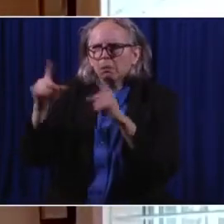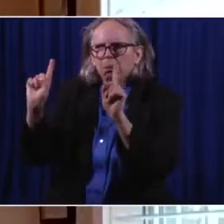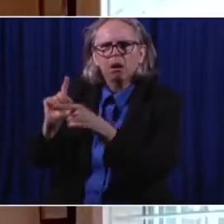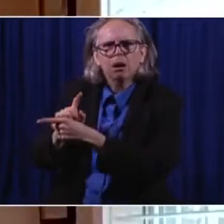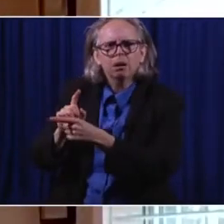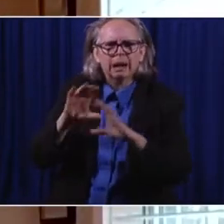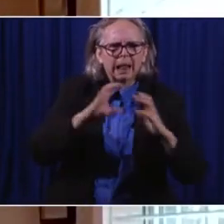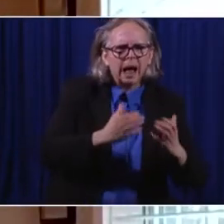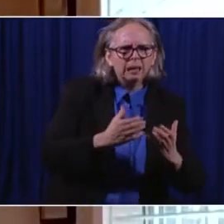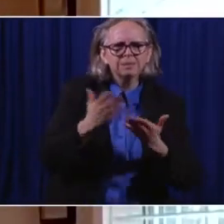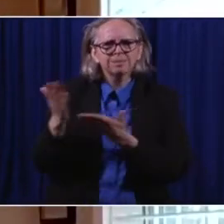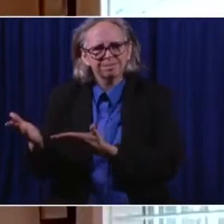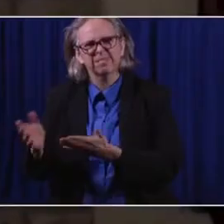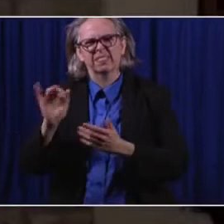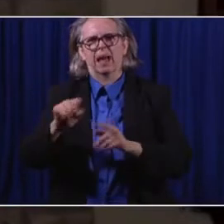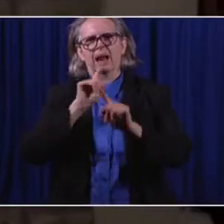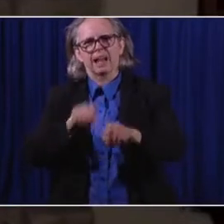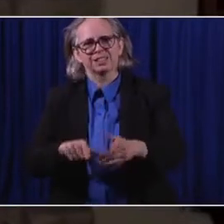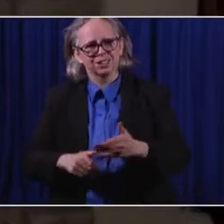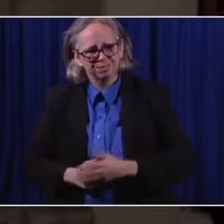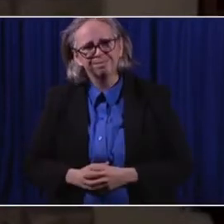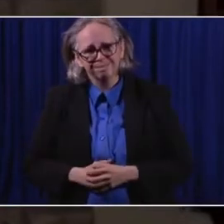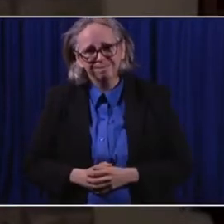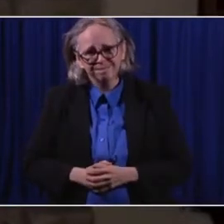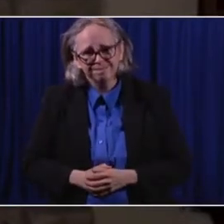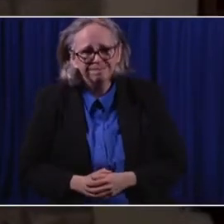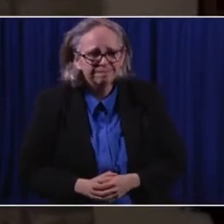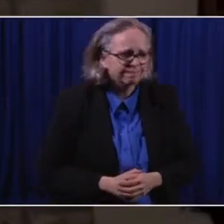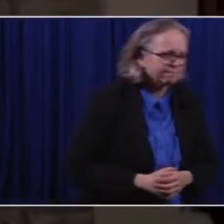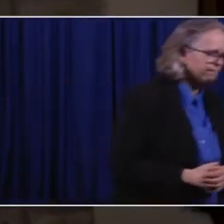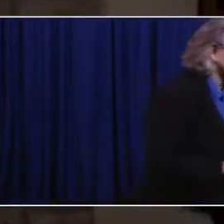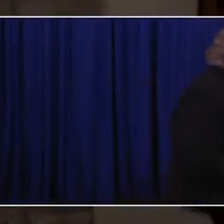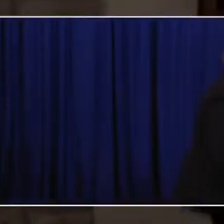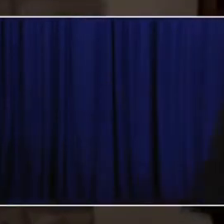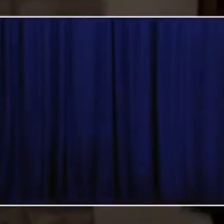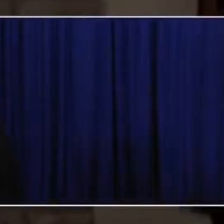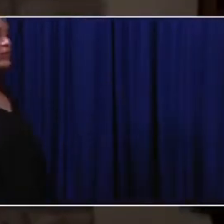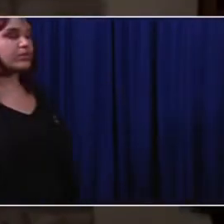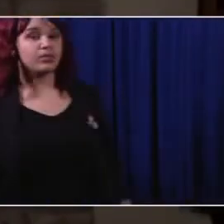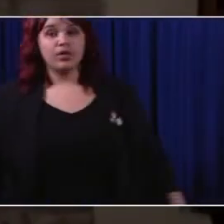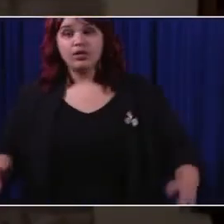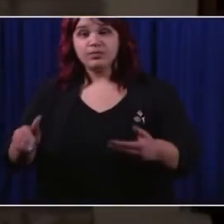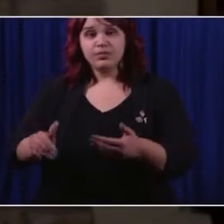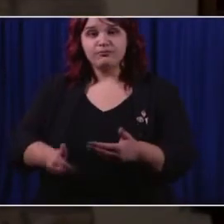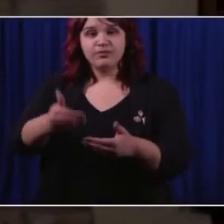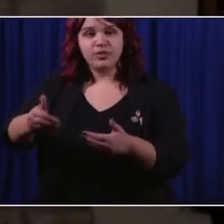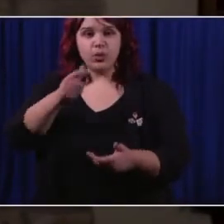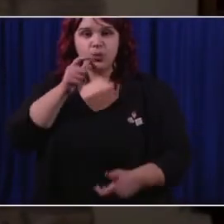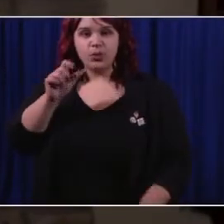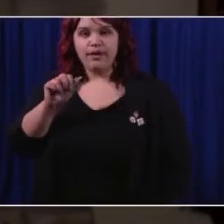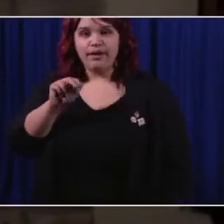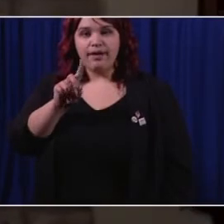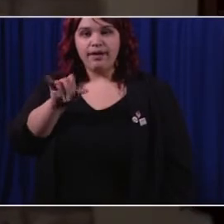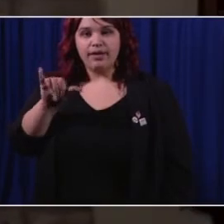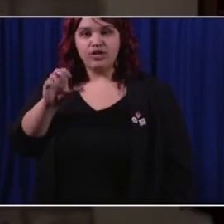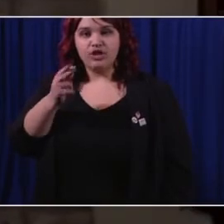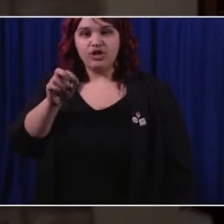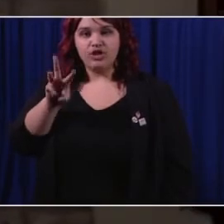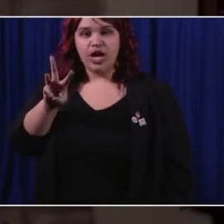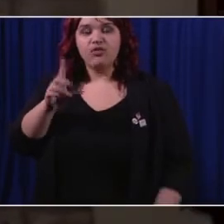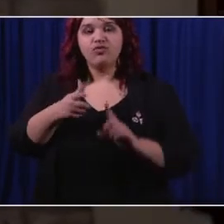Next question is from Andy Chow at Ohio Public Radio and Television. Andy. Hi, Governor. I wanted to talk about